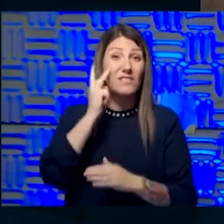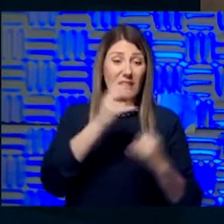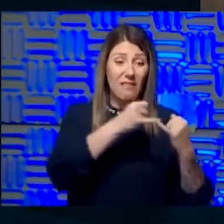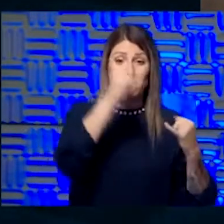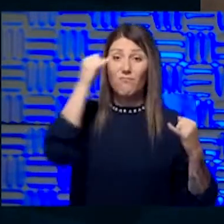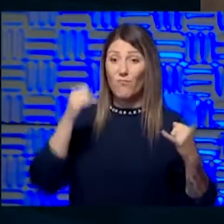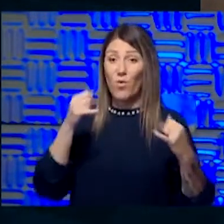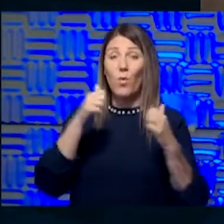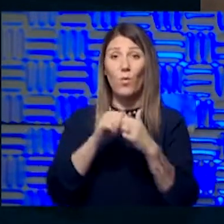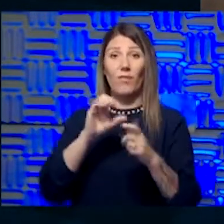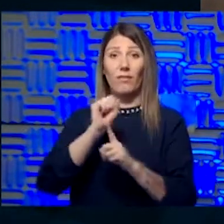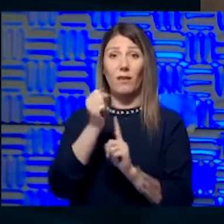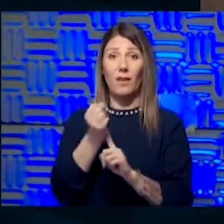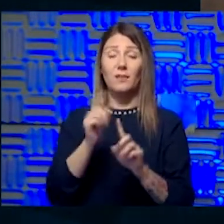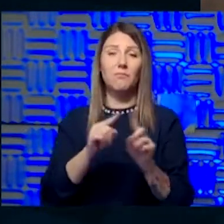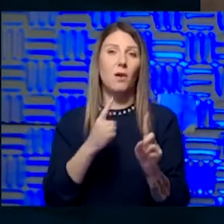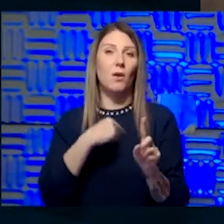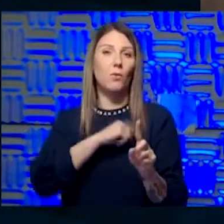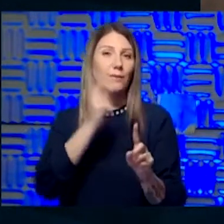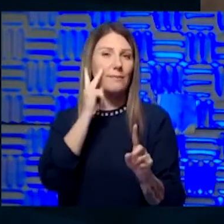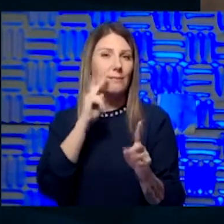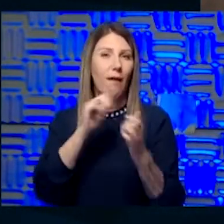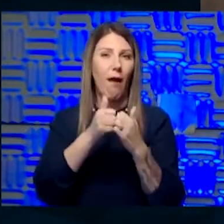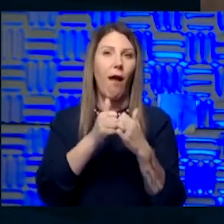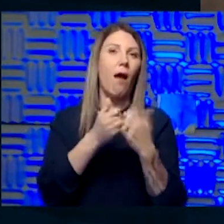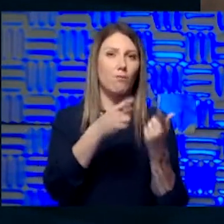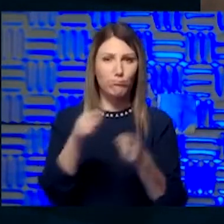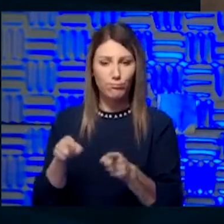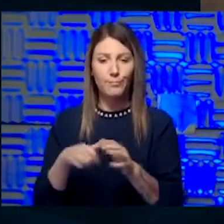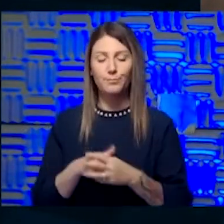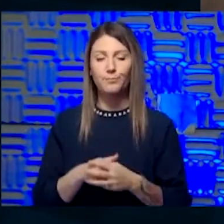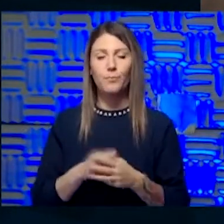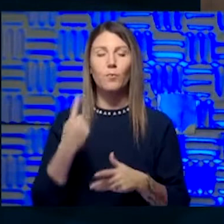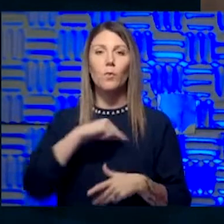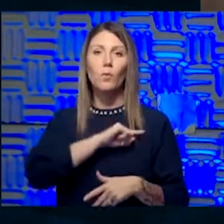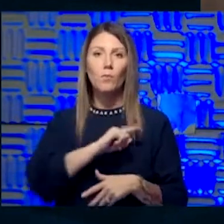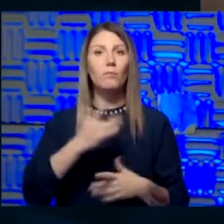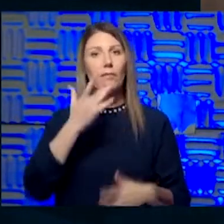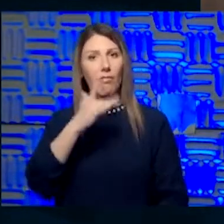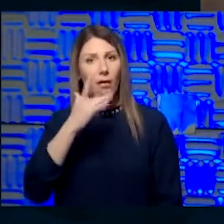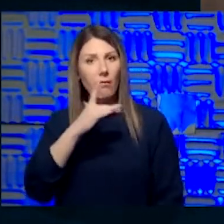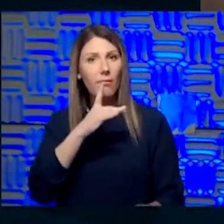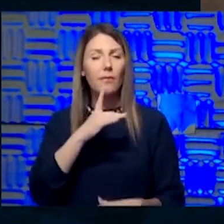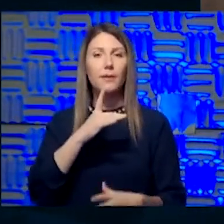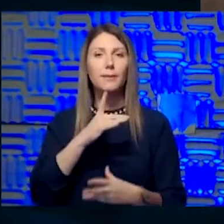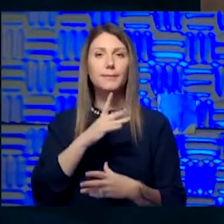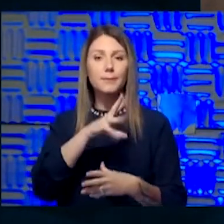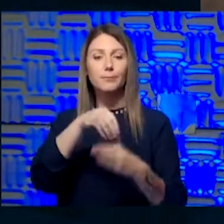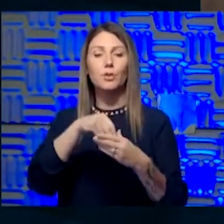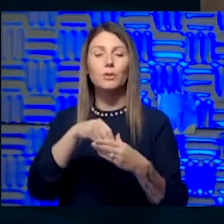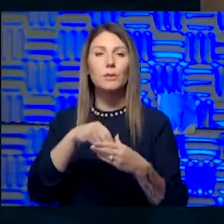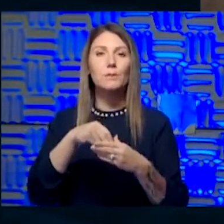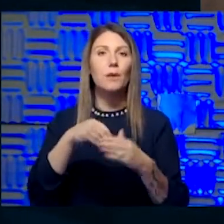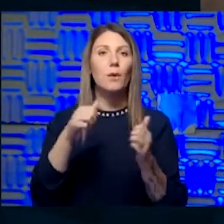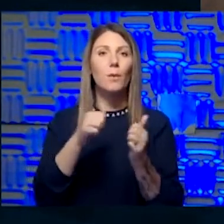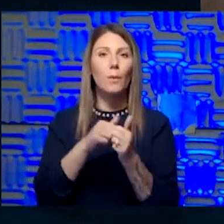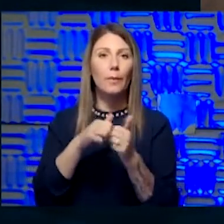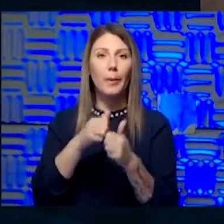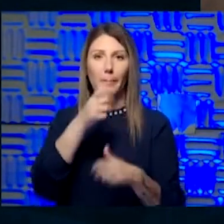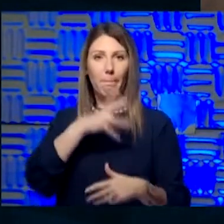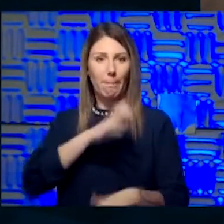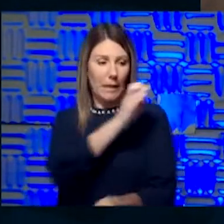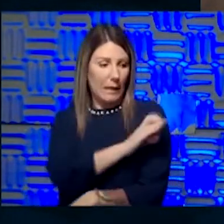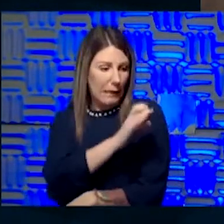see how that goes. We've also been fortunate, and we've been able to participate in a Mayo Clinic trial using